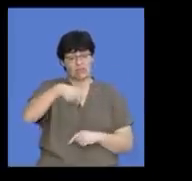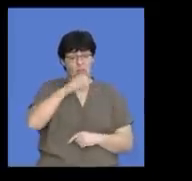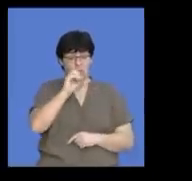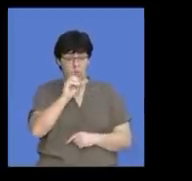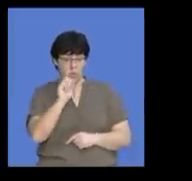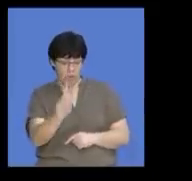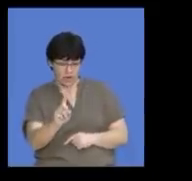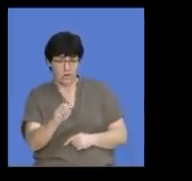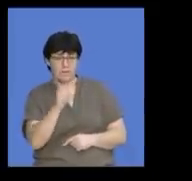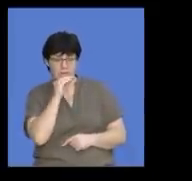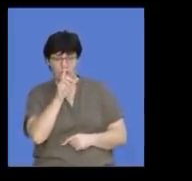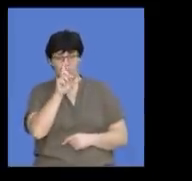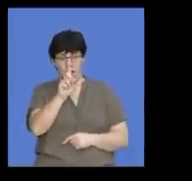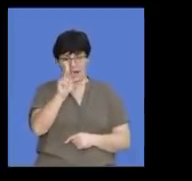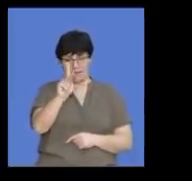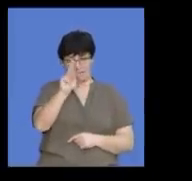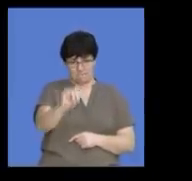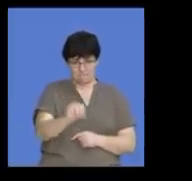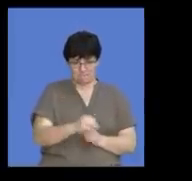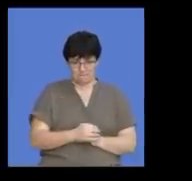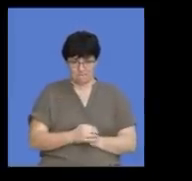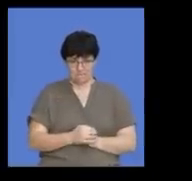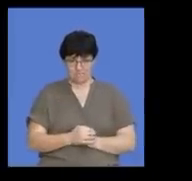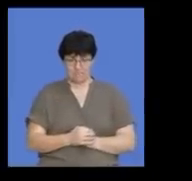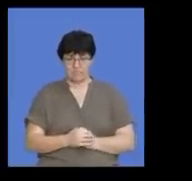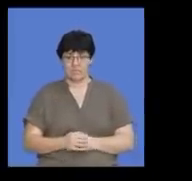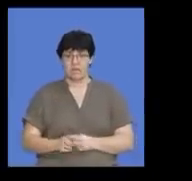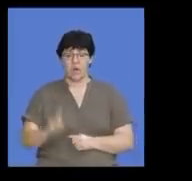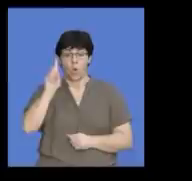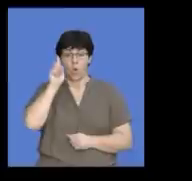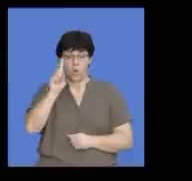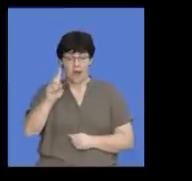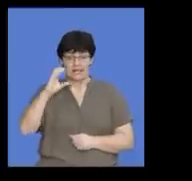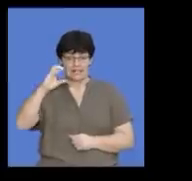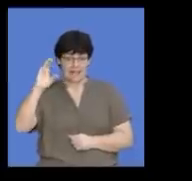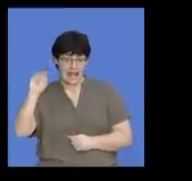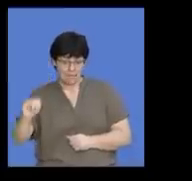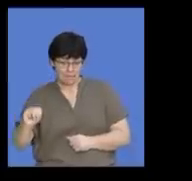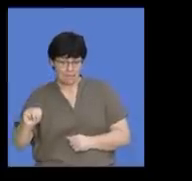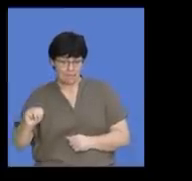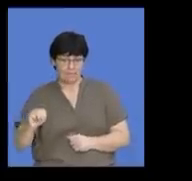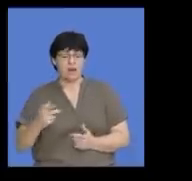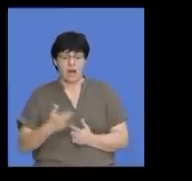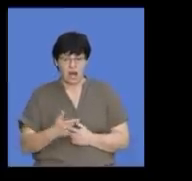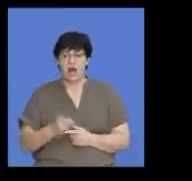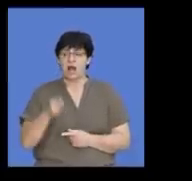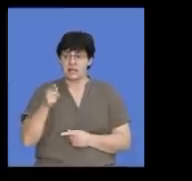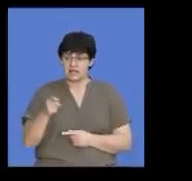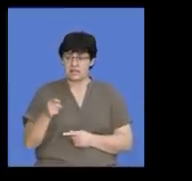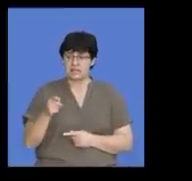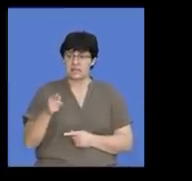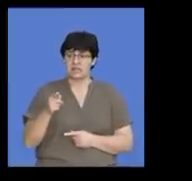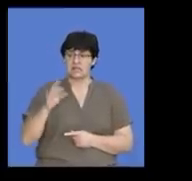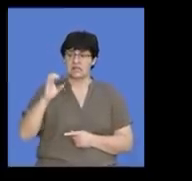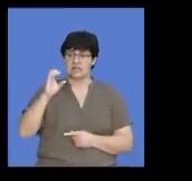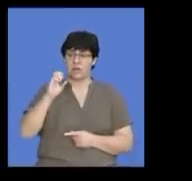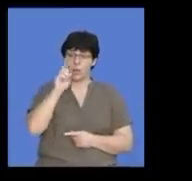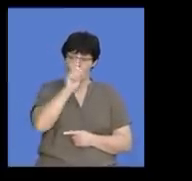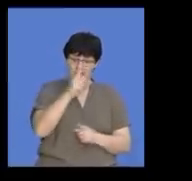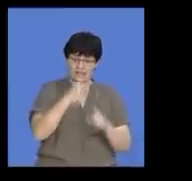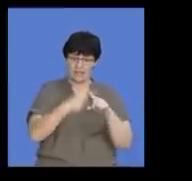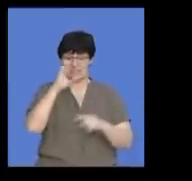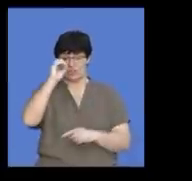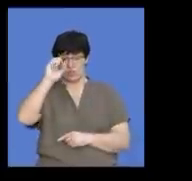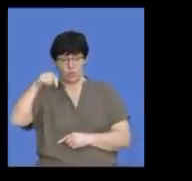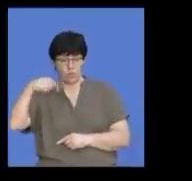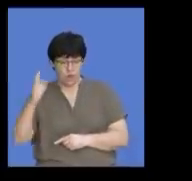is 1 kilometer. And 1 centimeter times 0.1 is 0.1 kilometers. Always